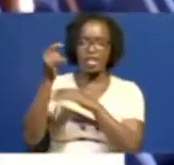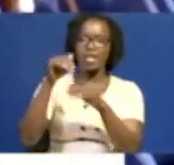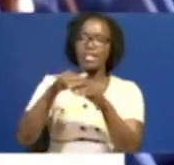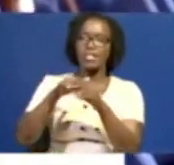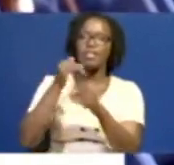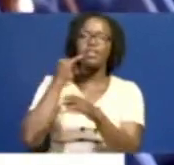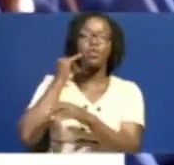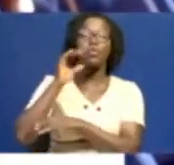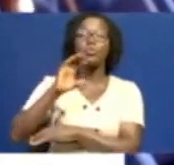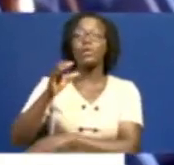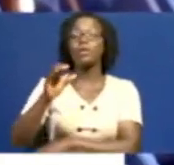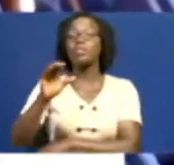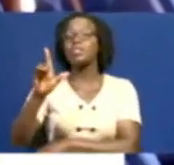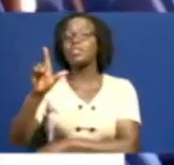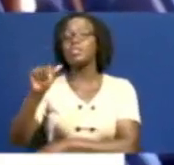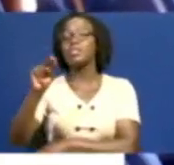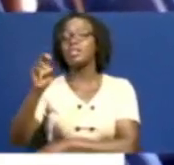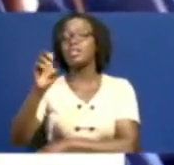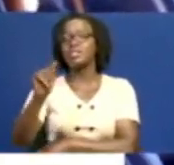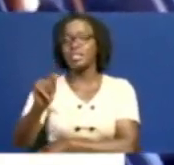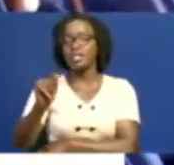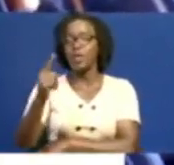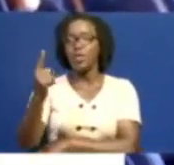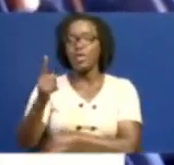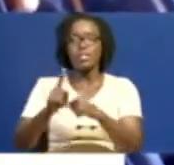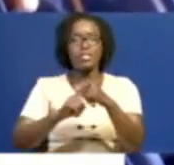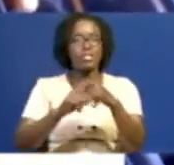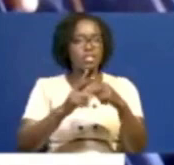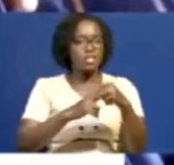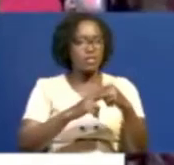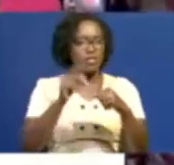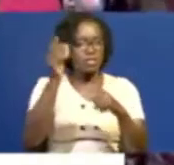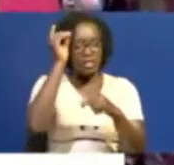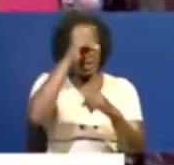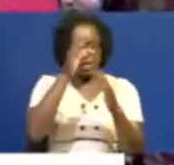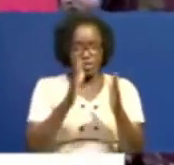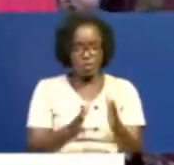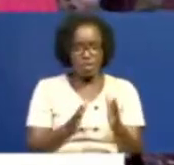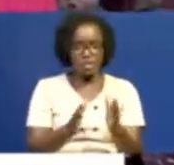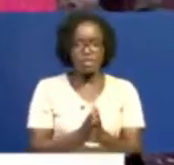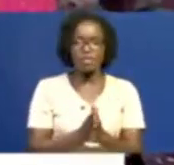County, comprising of 167 graduates.